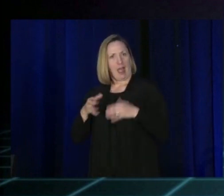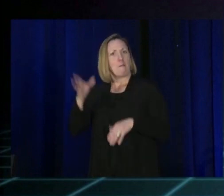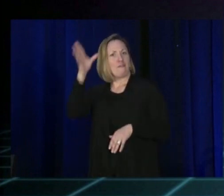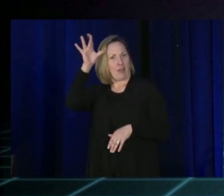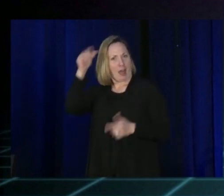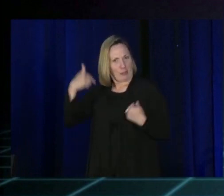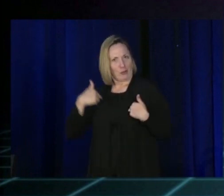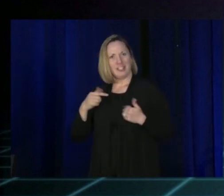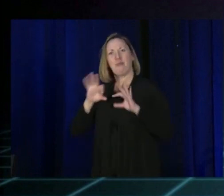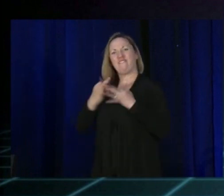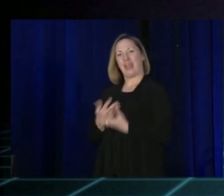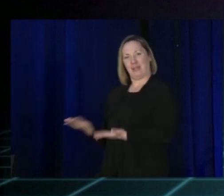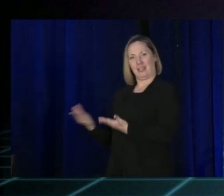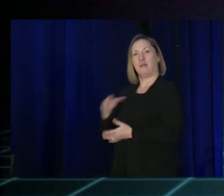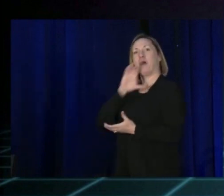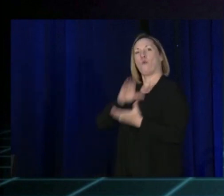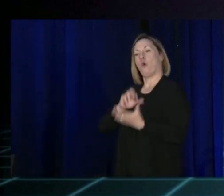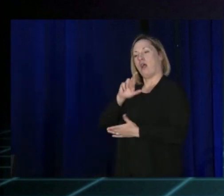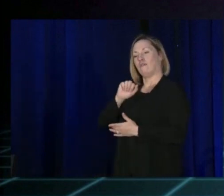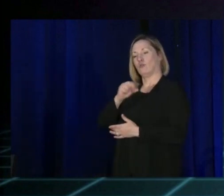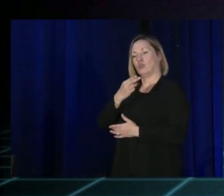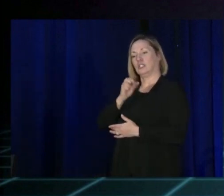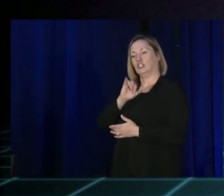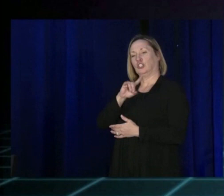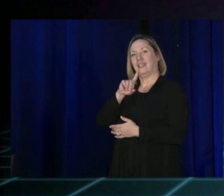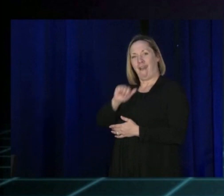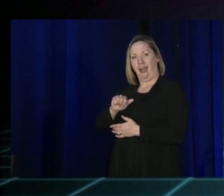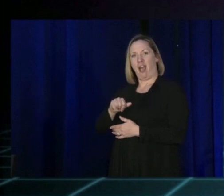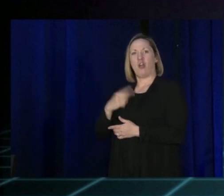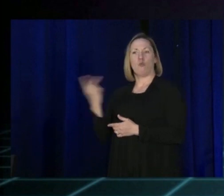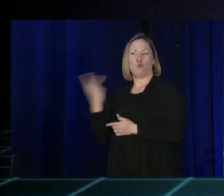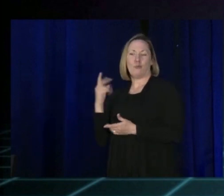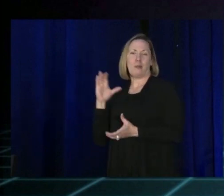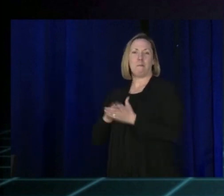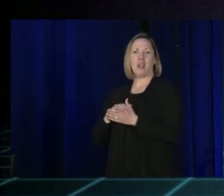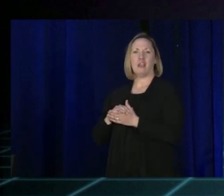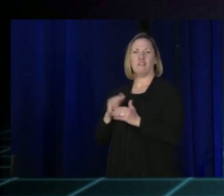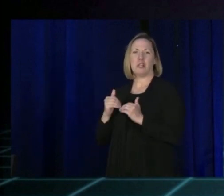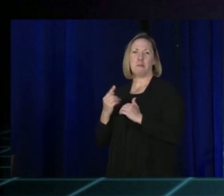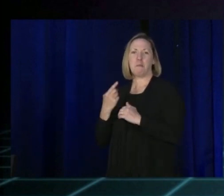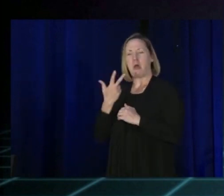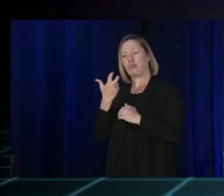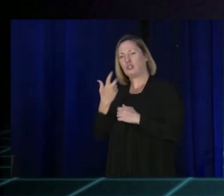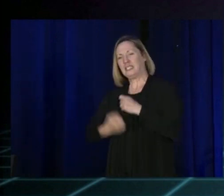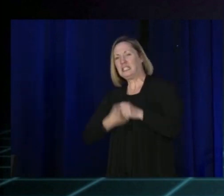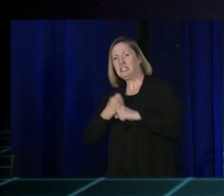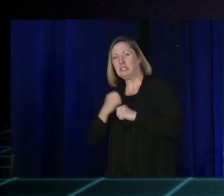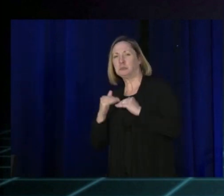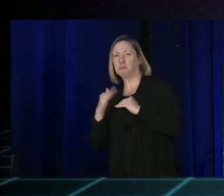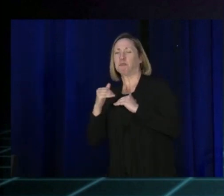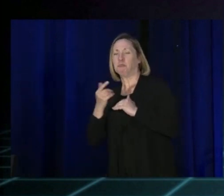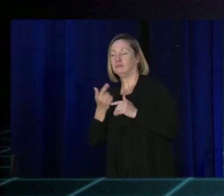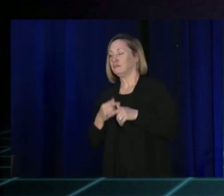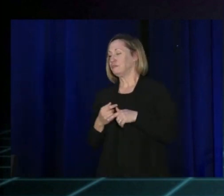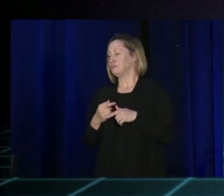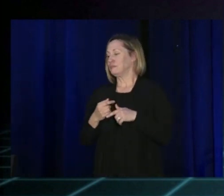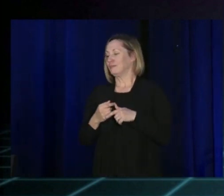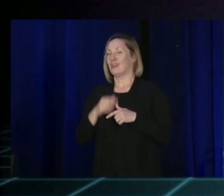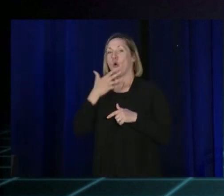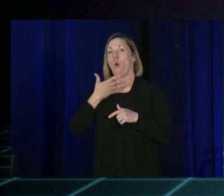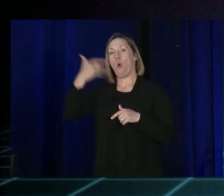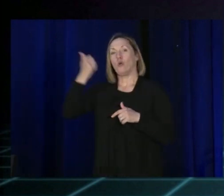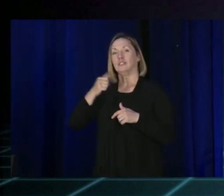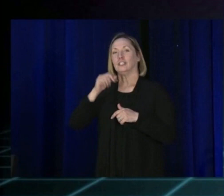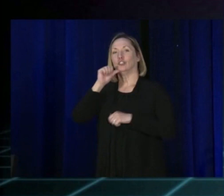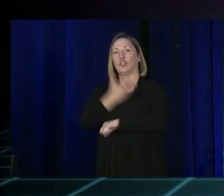That's my wife, Rashida. We've been married a little over 13 years or so. And our oldest daughter,